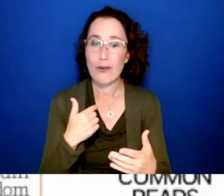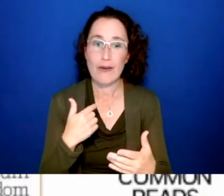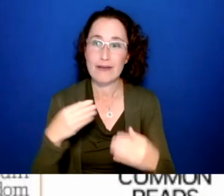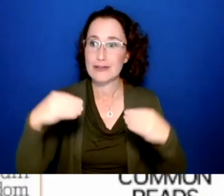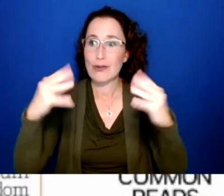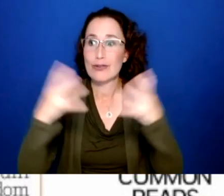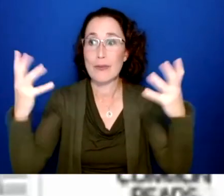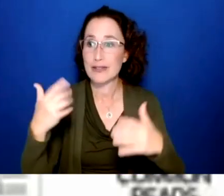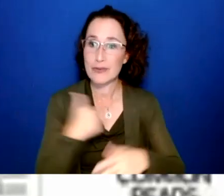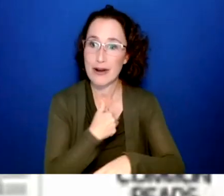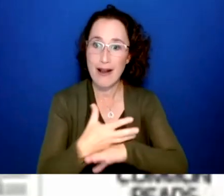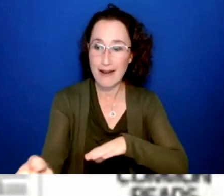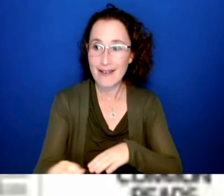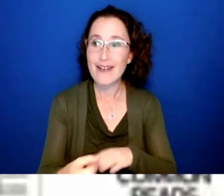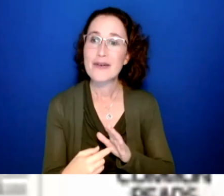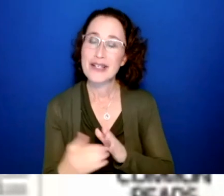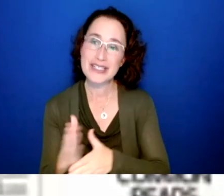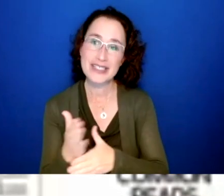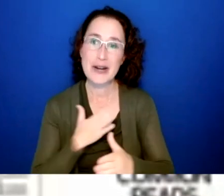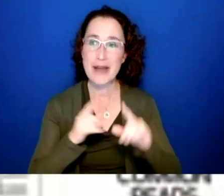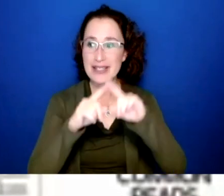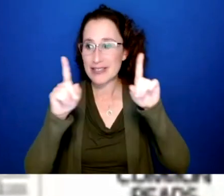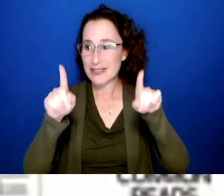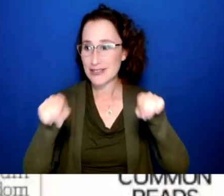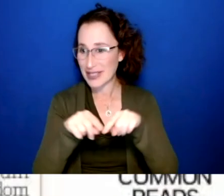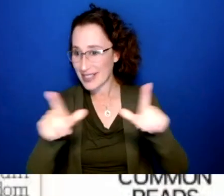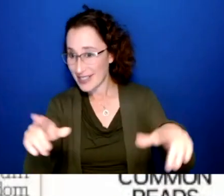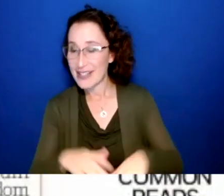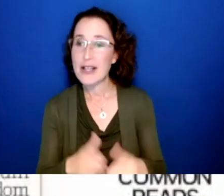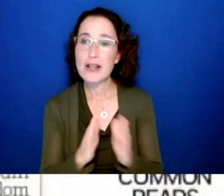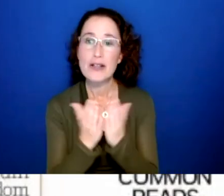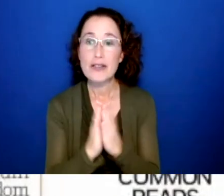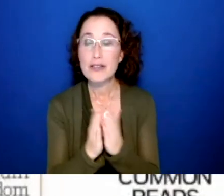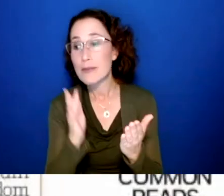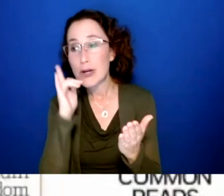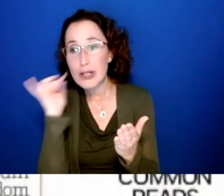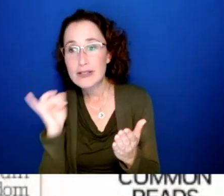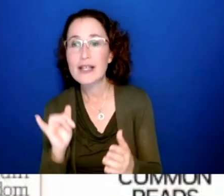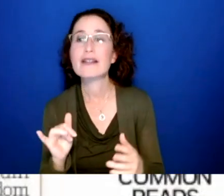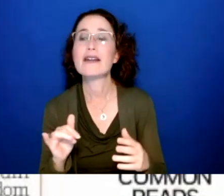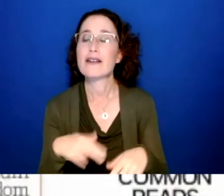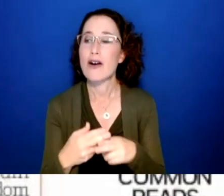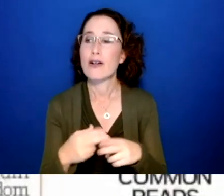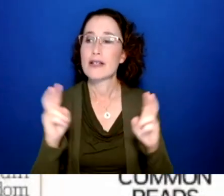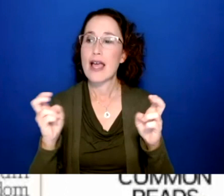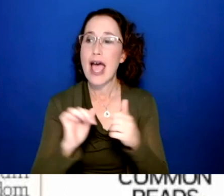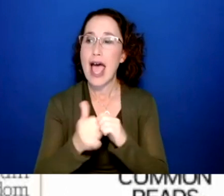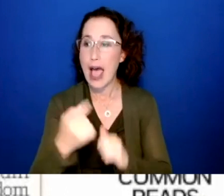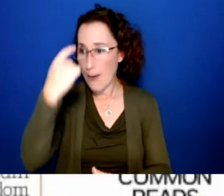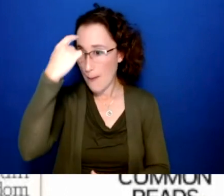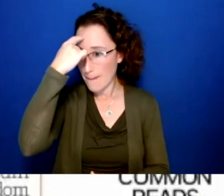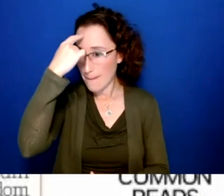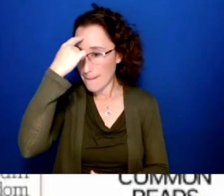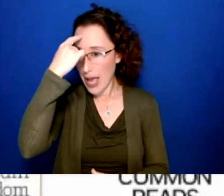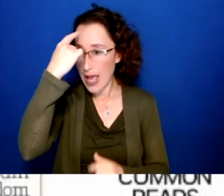to quickly share my screen here so you can all see what his book, How Minds Change, looks like.